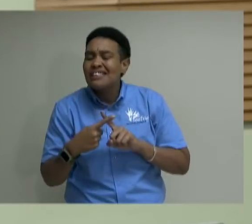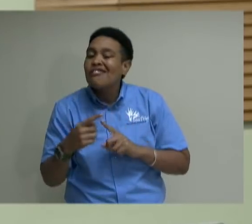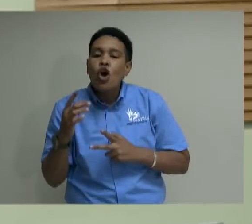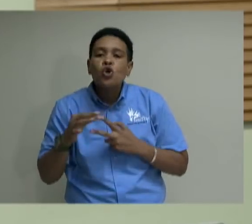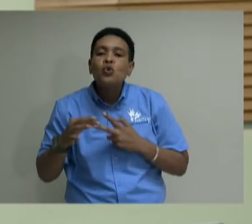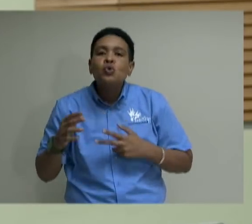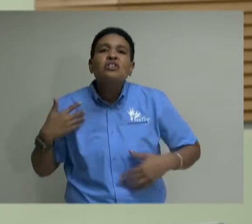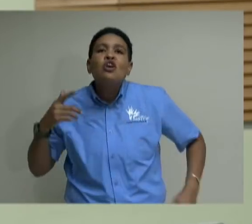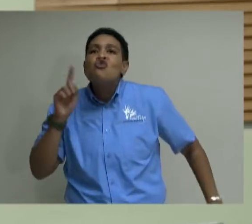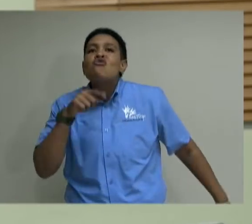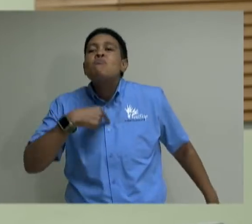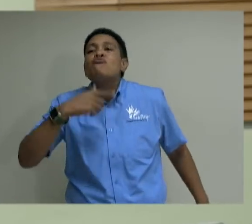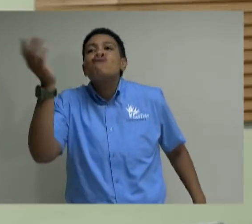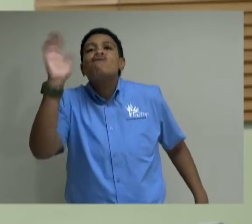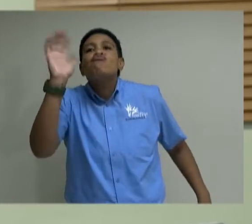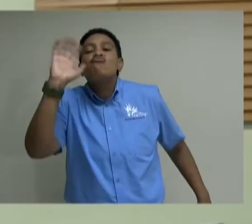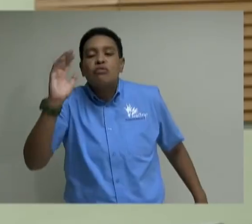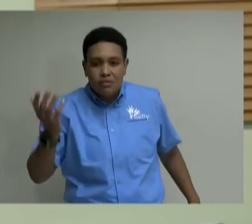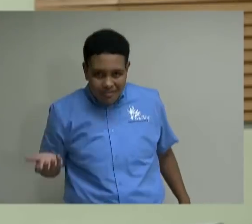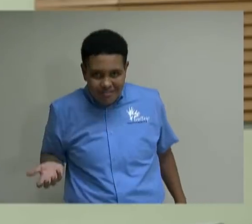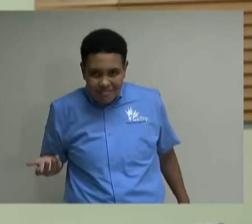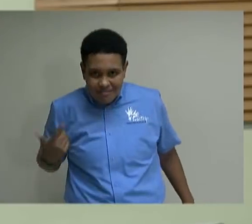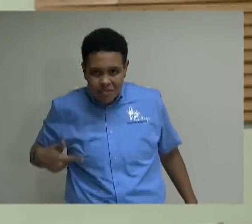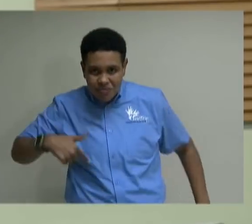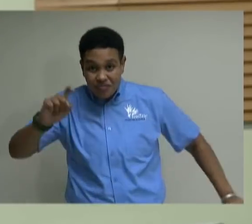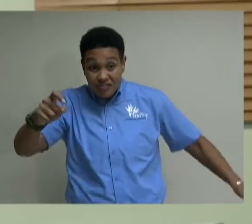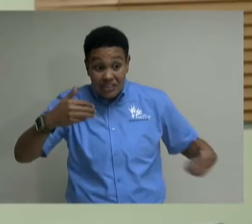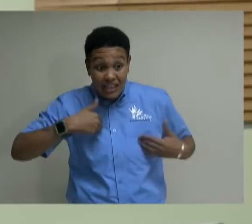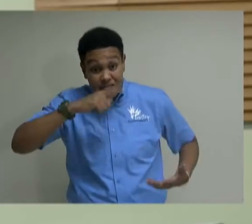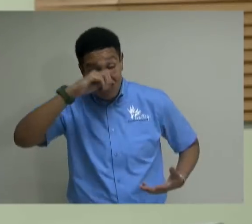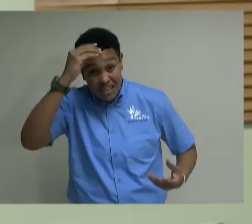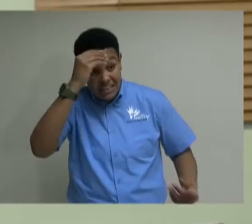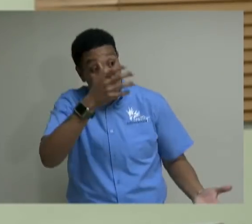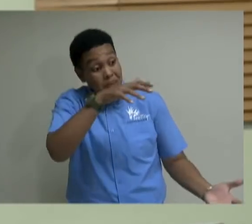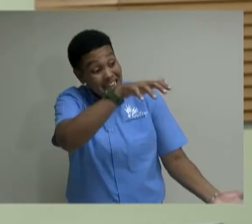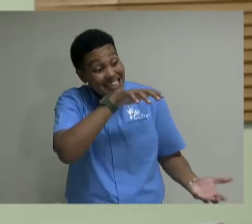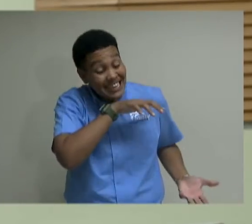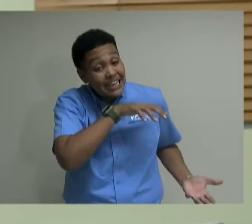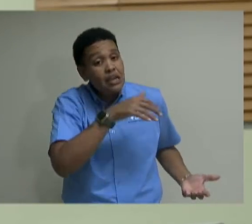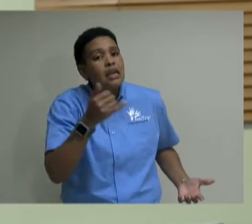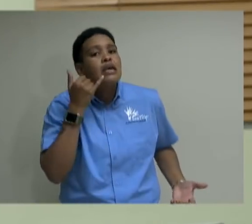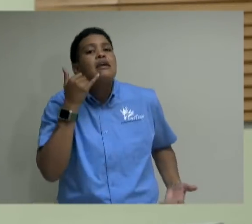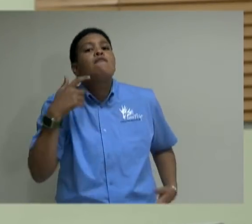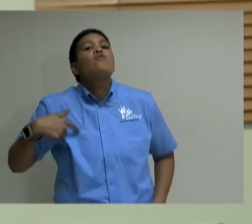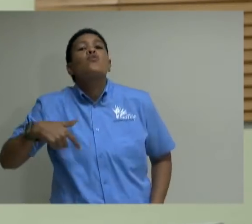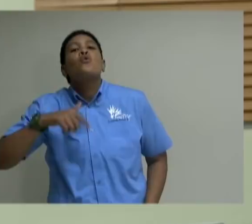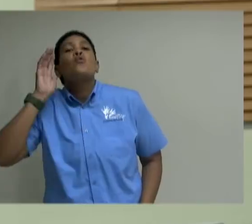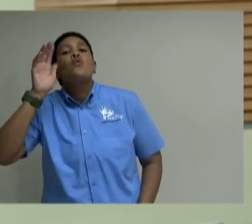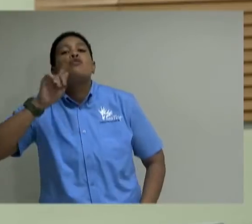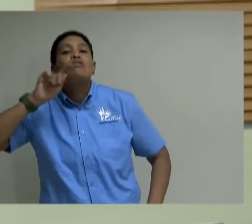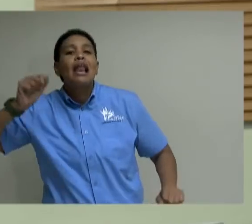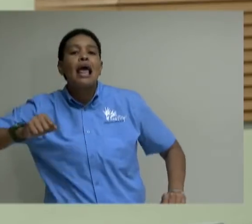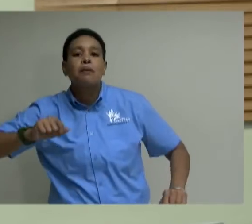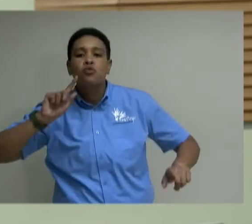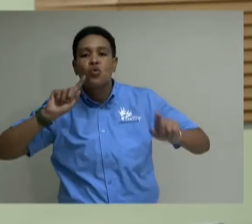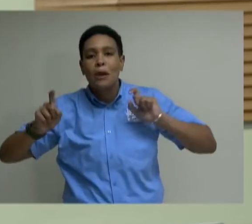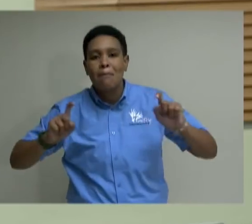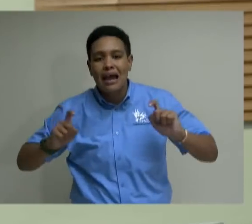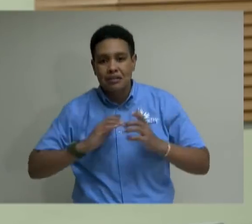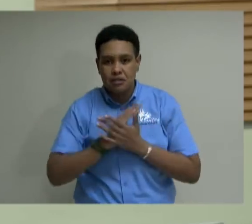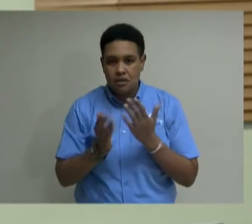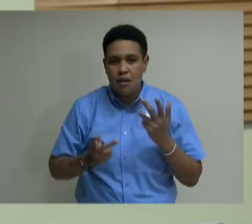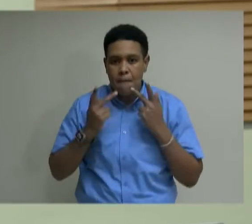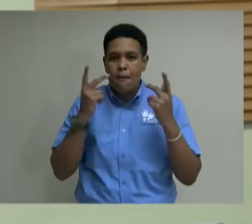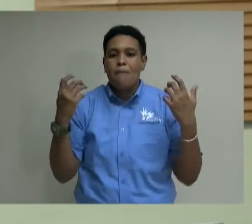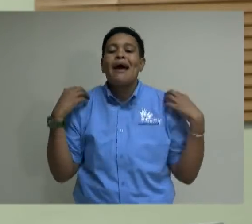to report. And we need to have information if it is that we are going to be able to manage this public